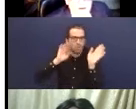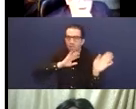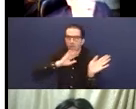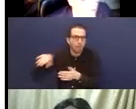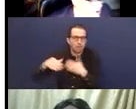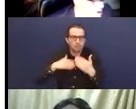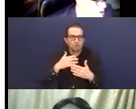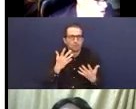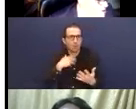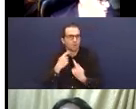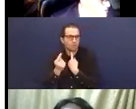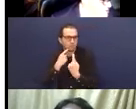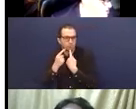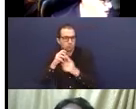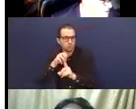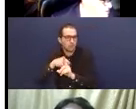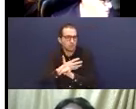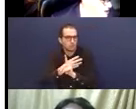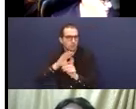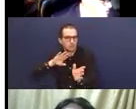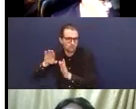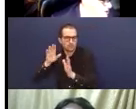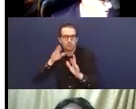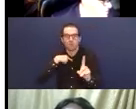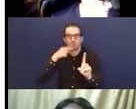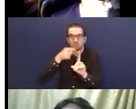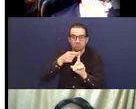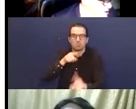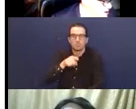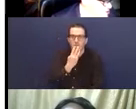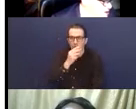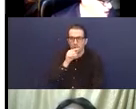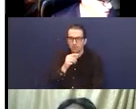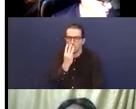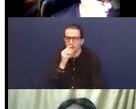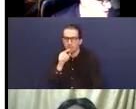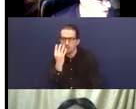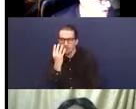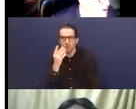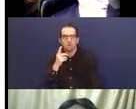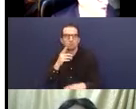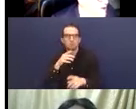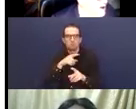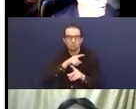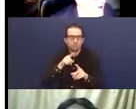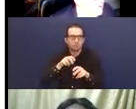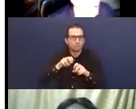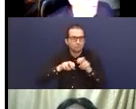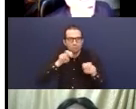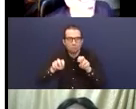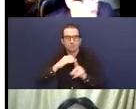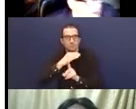when we come on. So sorry I had to read that for you, Sarah, but I shall carry on then, shall I? Okay.